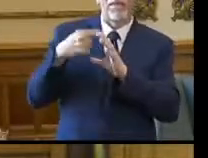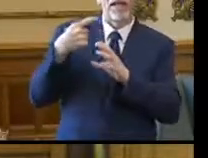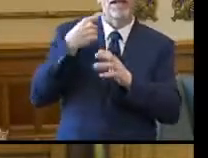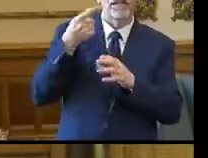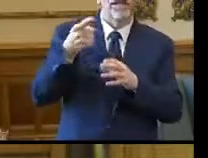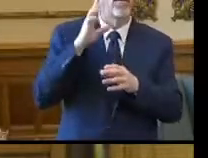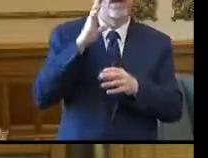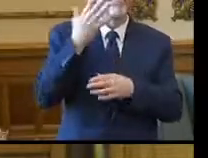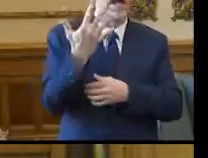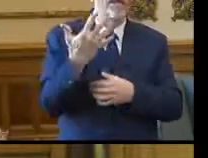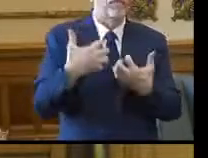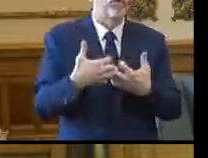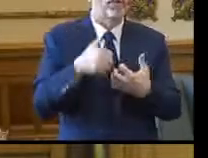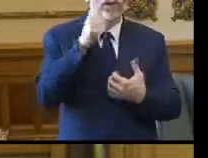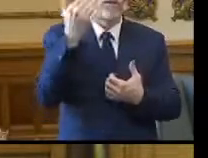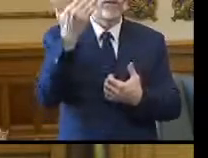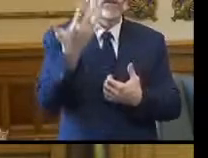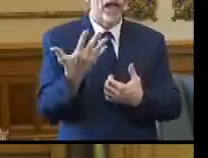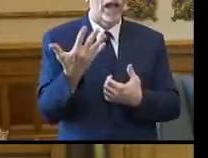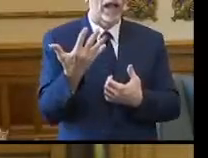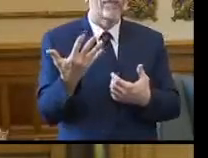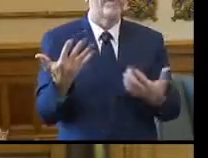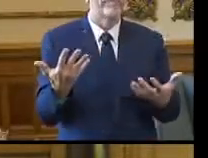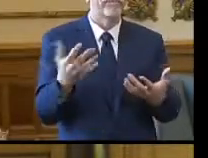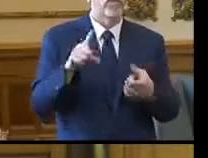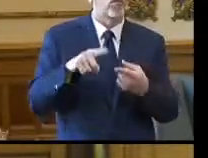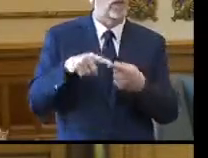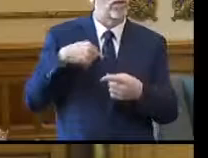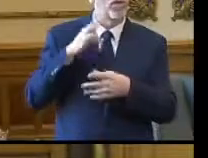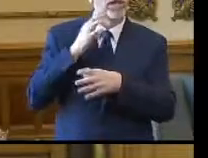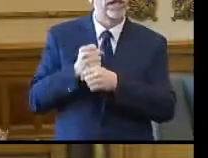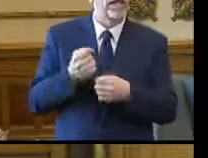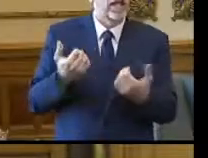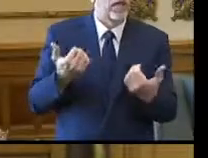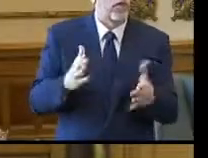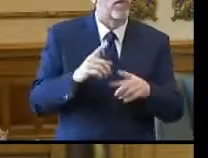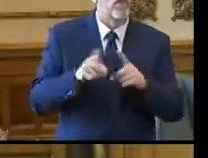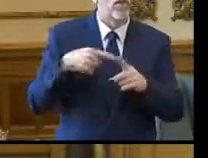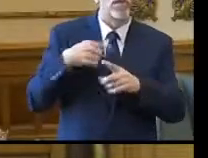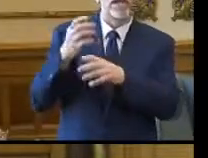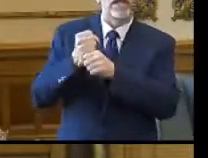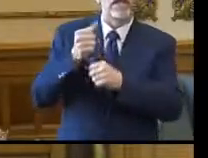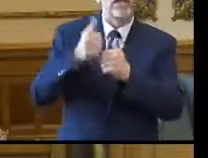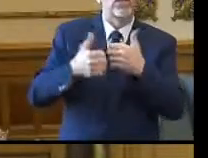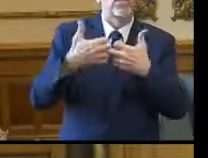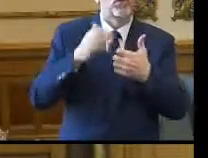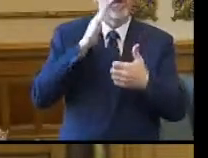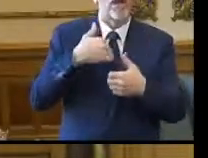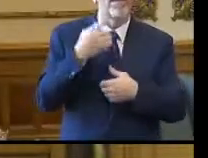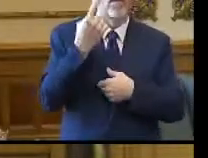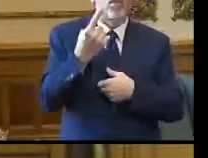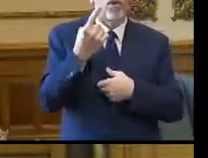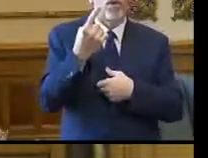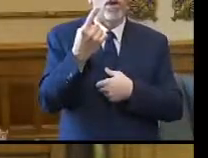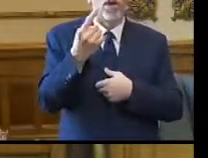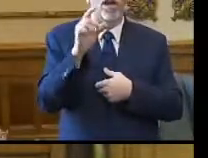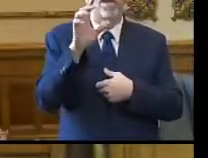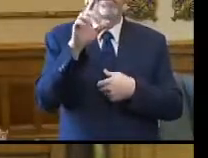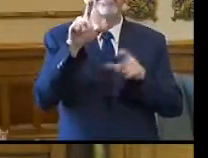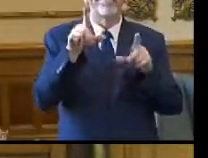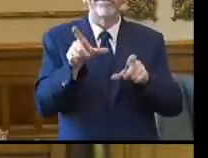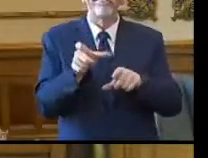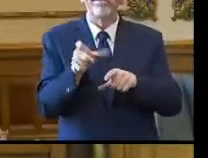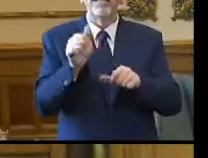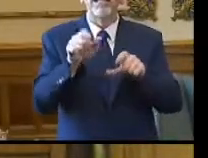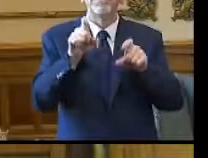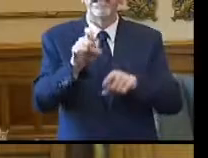be 5 machines. So I don't know when I'll get those. When I do, I know that each machine will come with one cassette that allows us to test 100